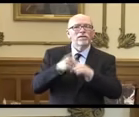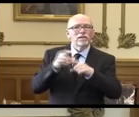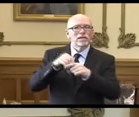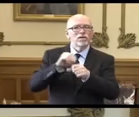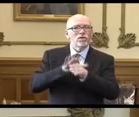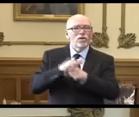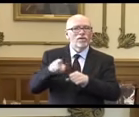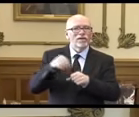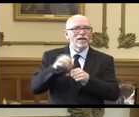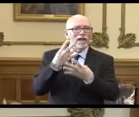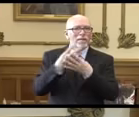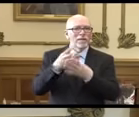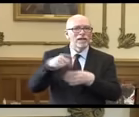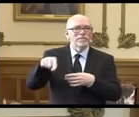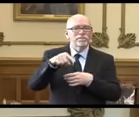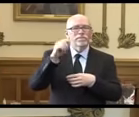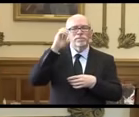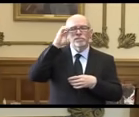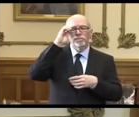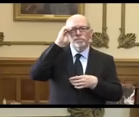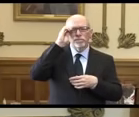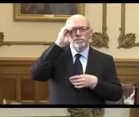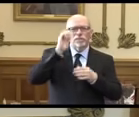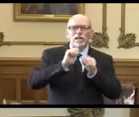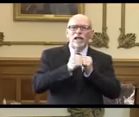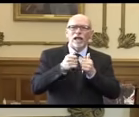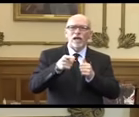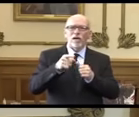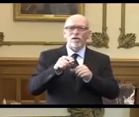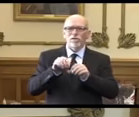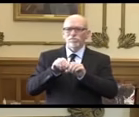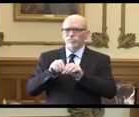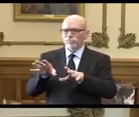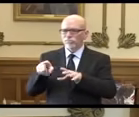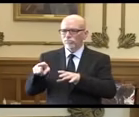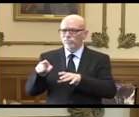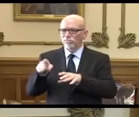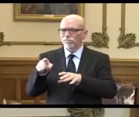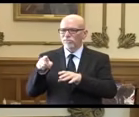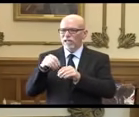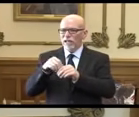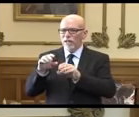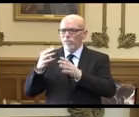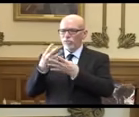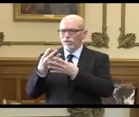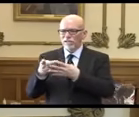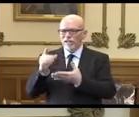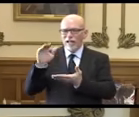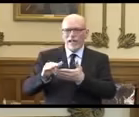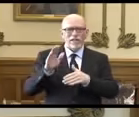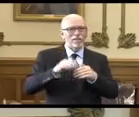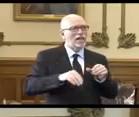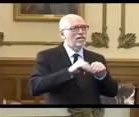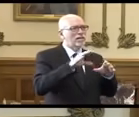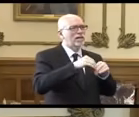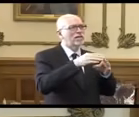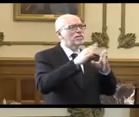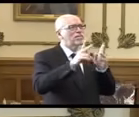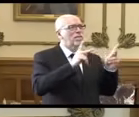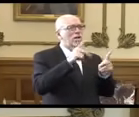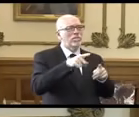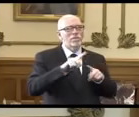the inmate population. How can the growth of the virus in the prison be one-third of the growth across the general public when numerous other facilities